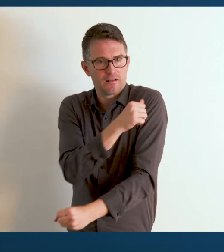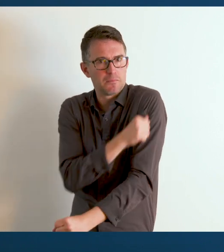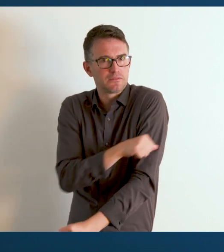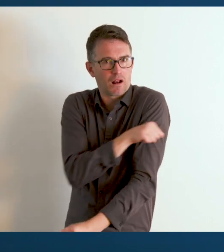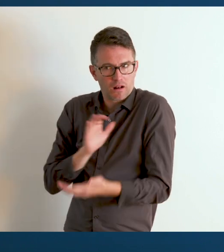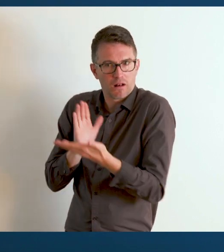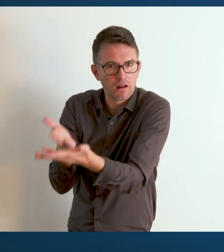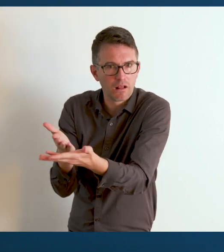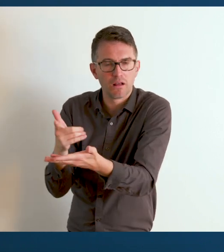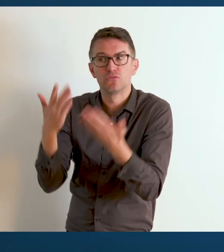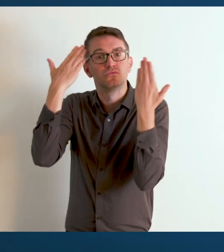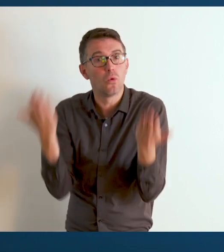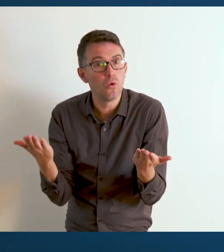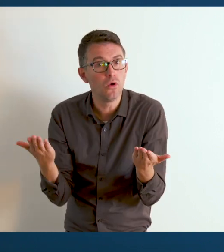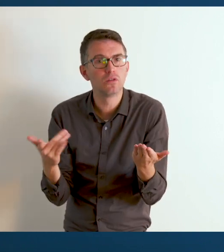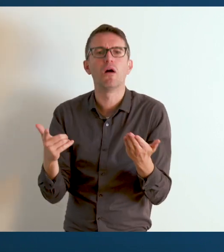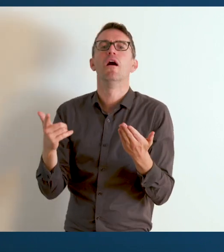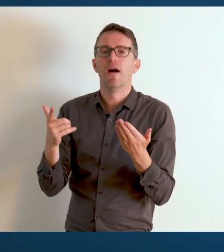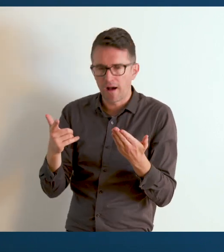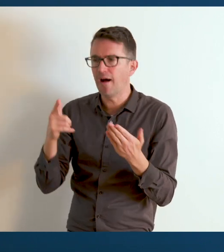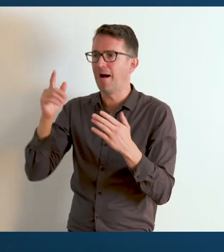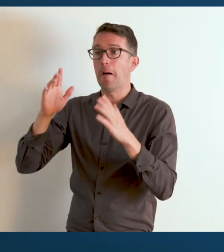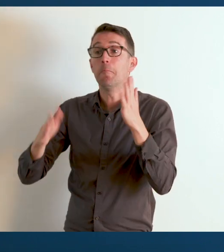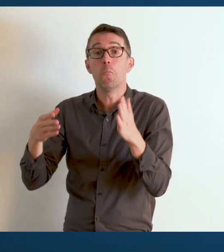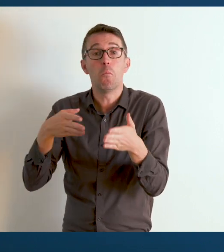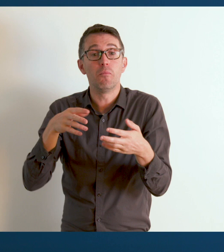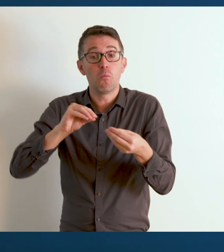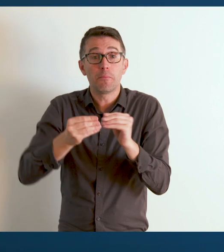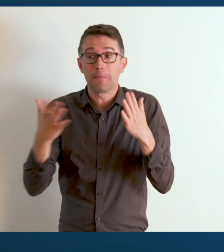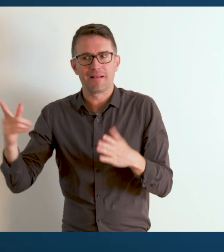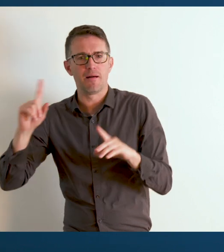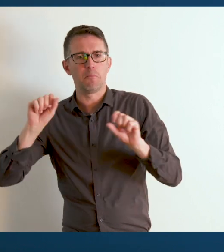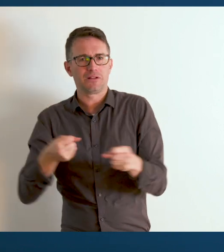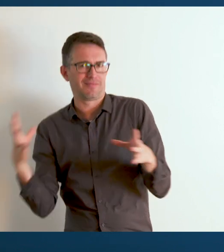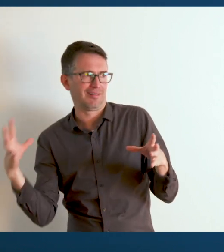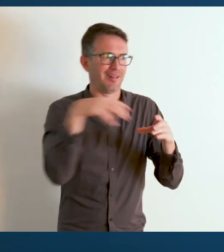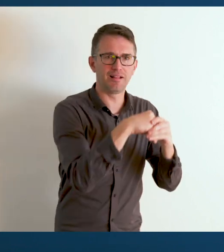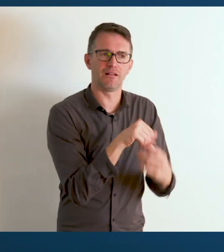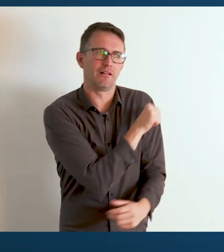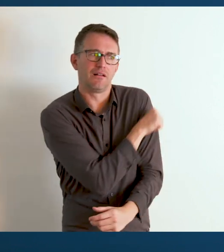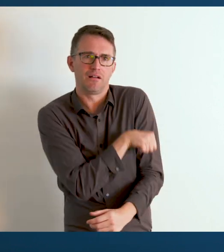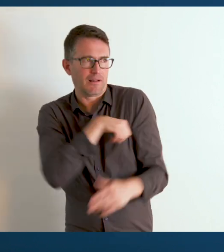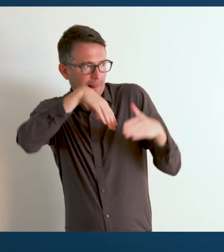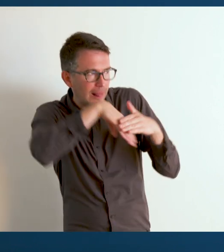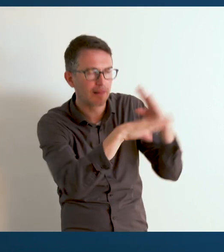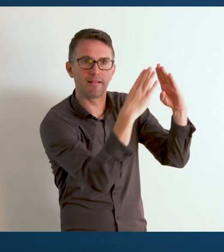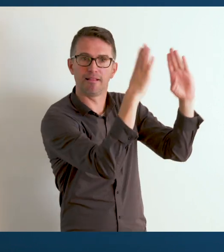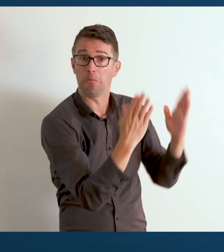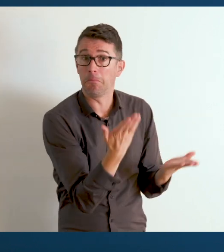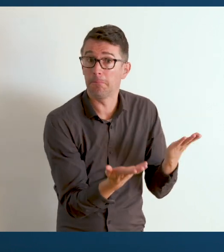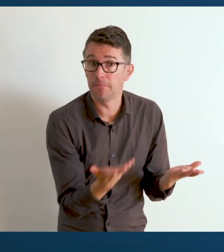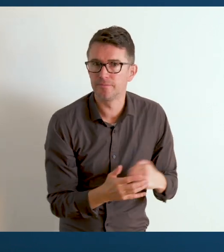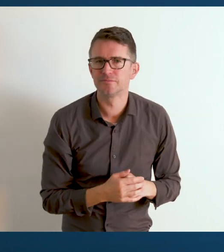prevention or a means of preventing families from going to eye care facilities for treatment. So you